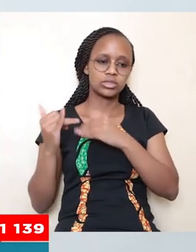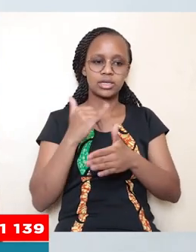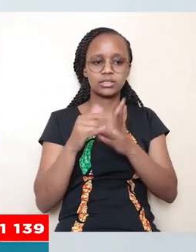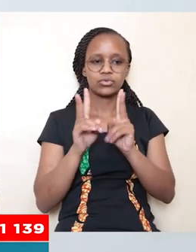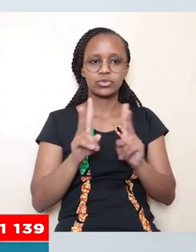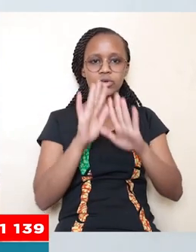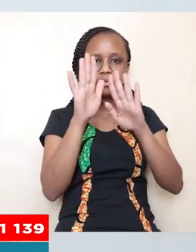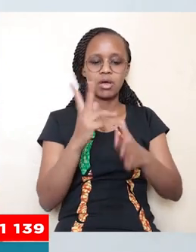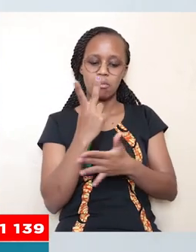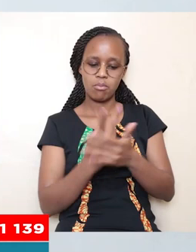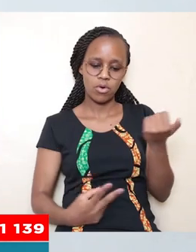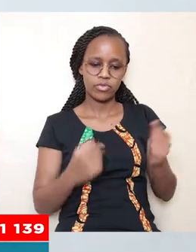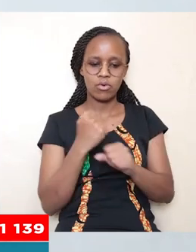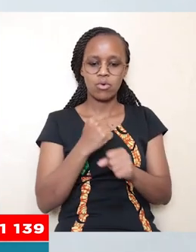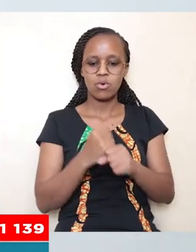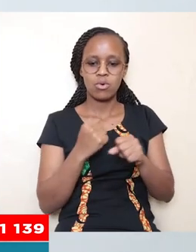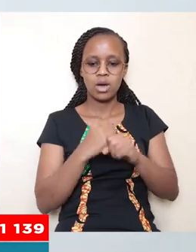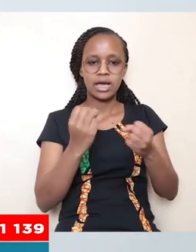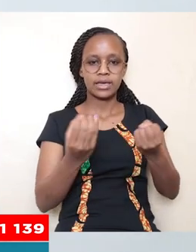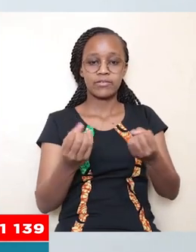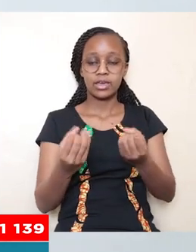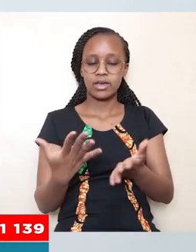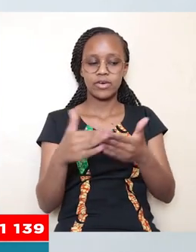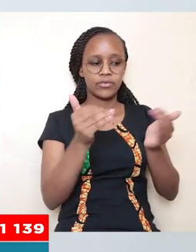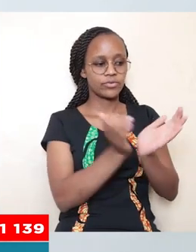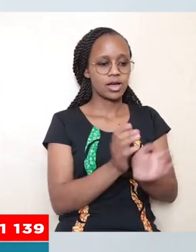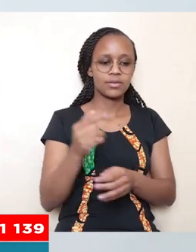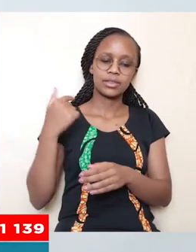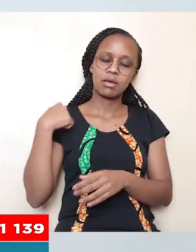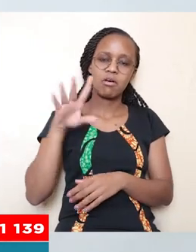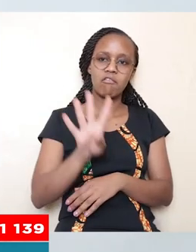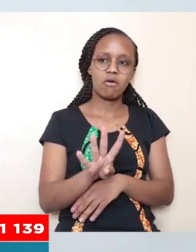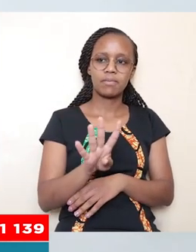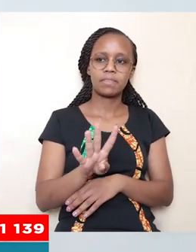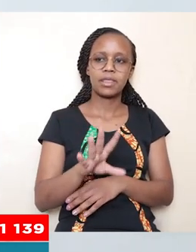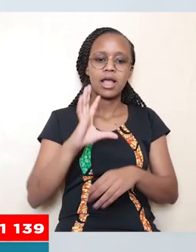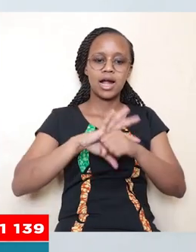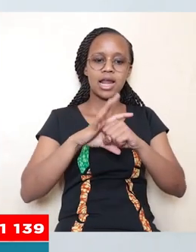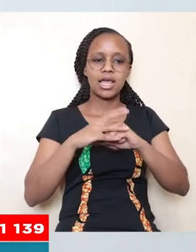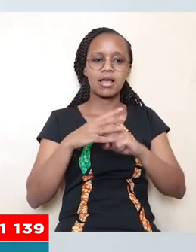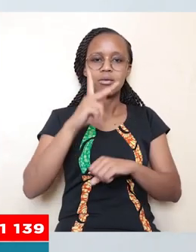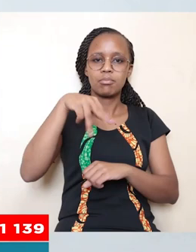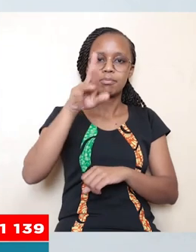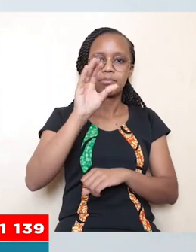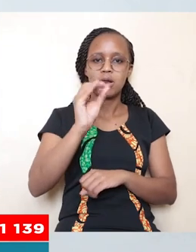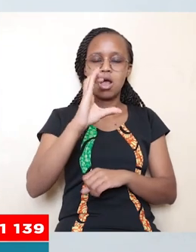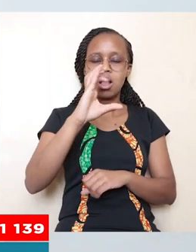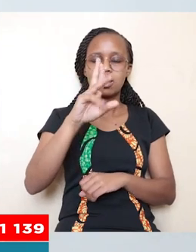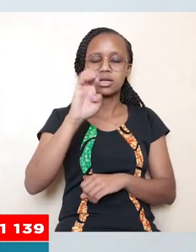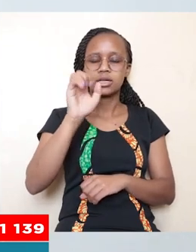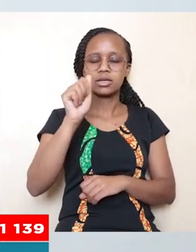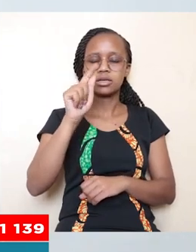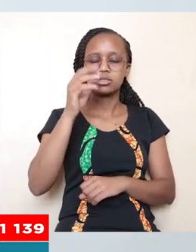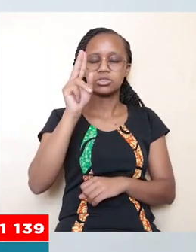is important that both work for the providence of the family. P number 4, procreation. And